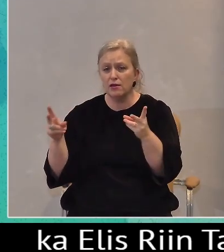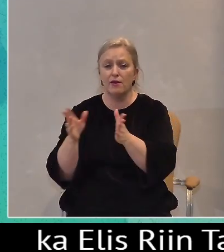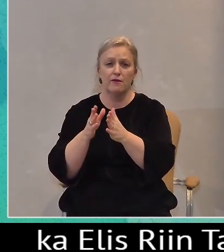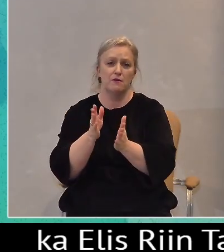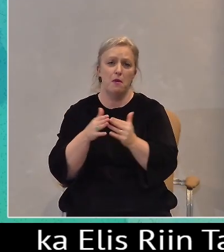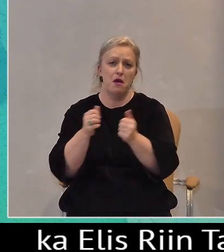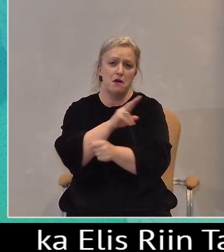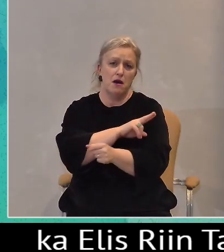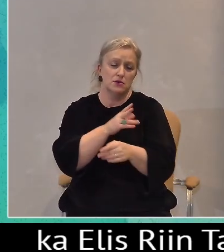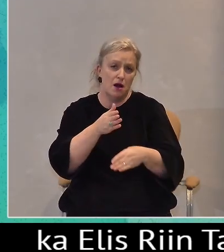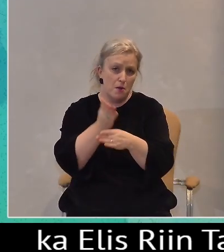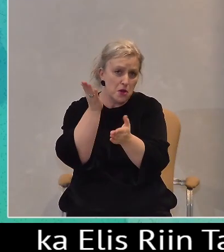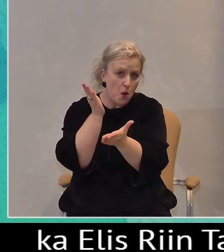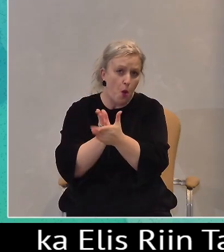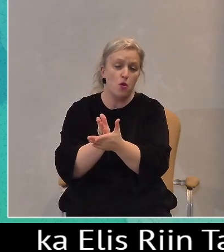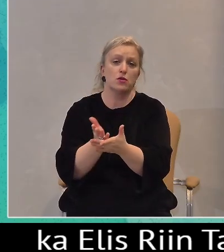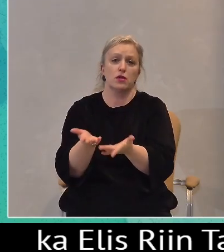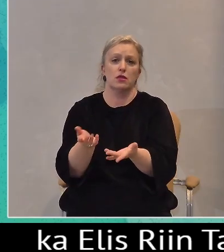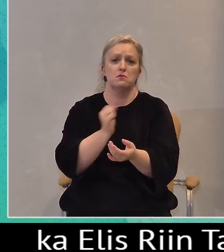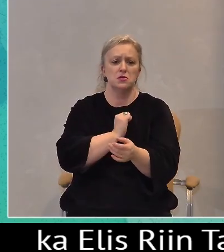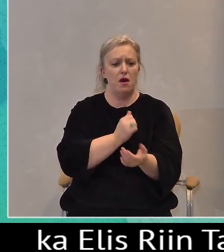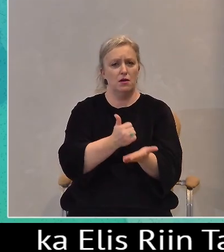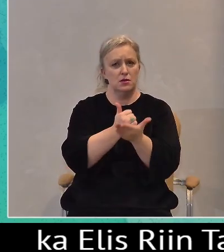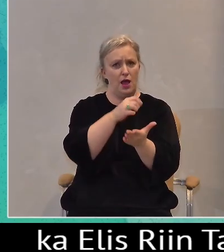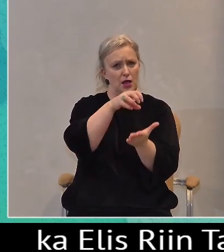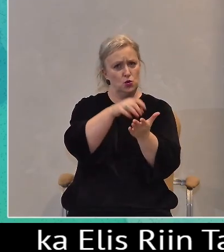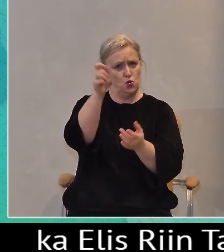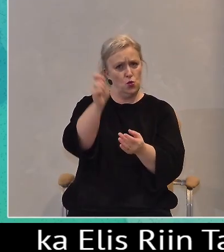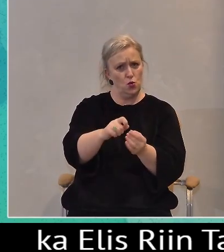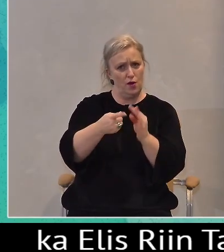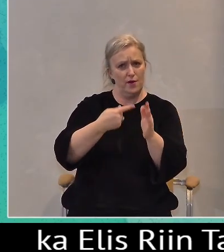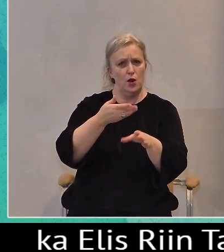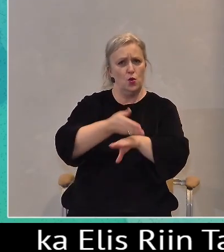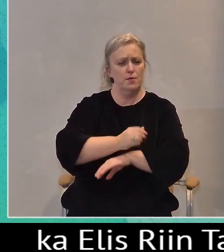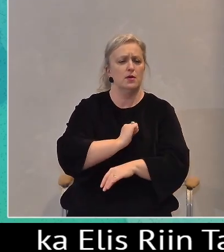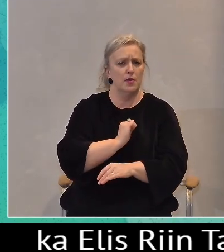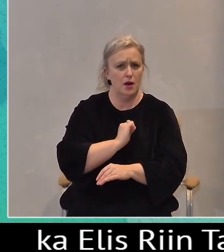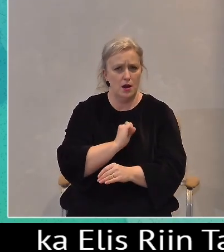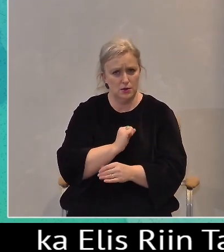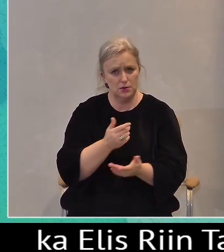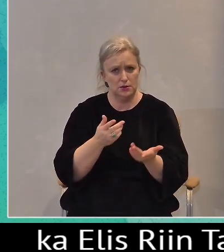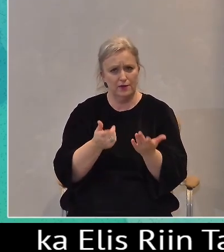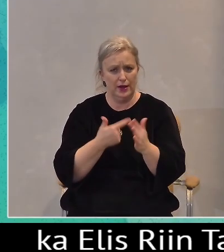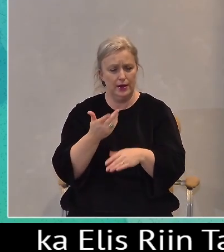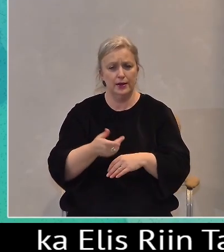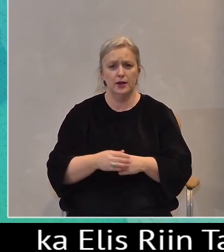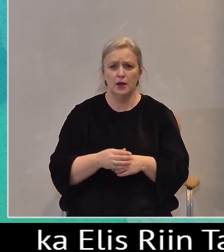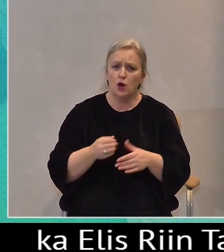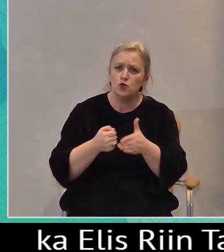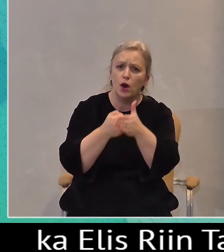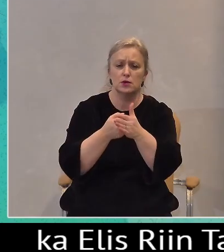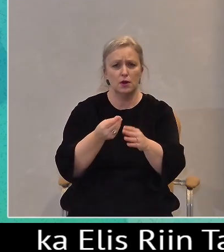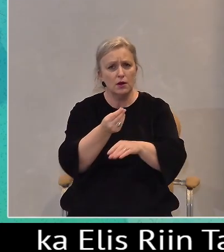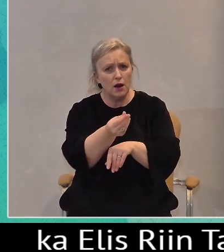has a great medical system. We have top-notch hospitals and family doctors. Why do we need a